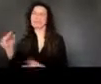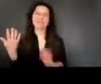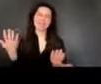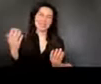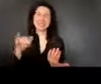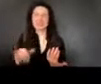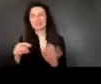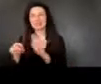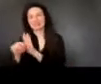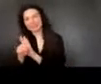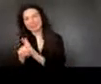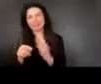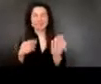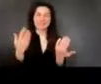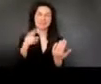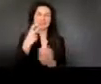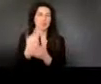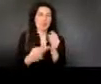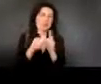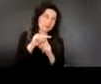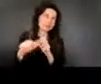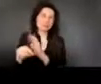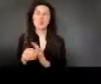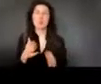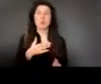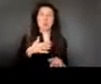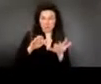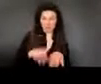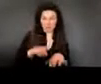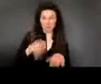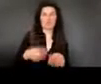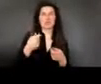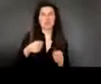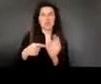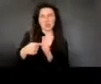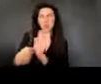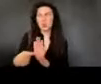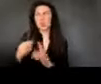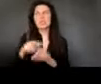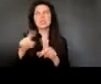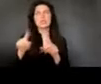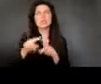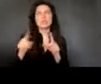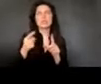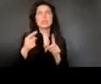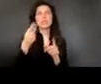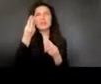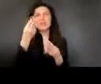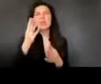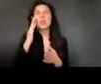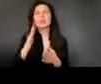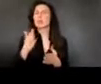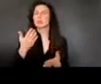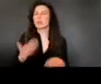to unravel these kind of traces and connections that will likely be lost with this framing. It's maybe